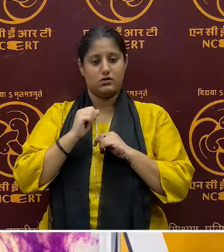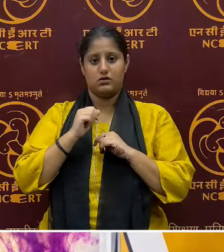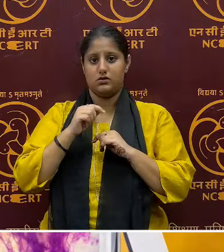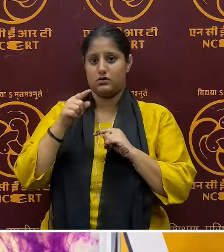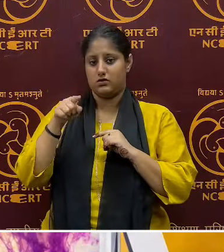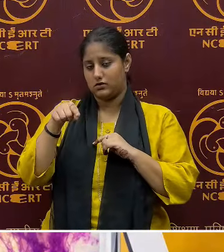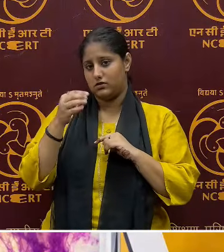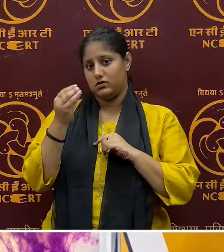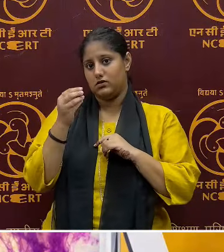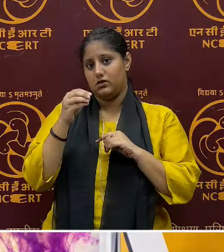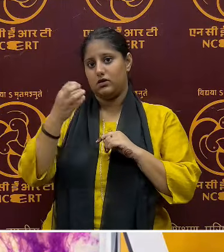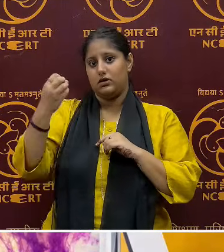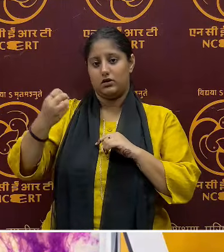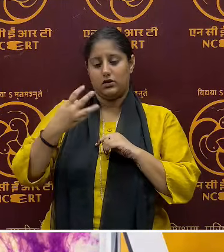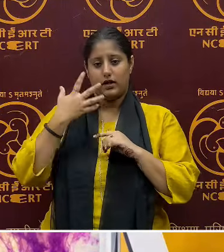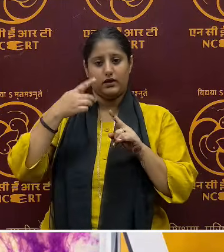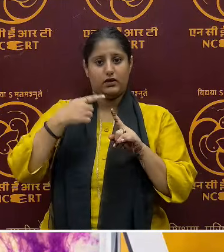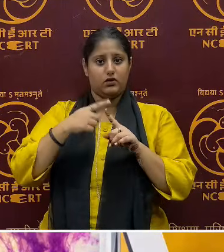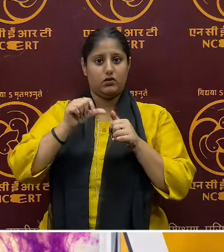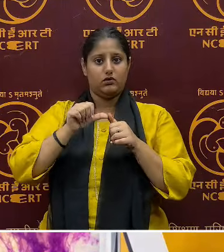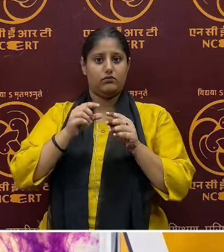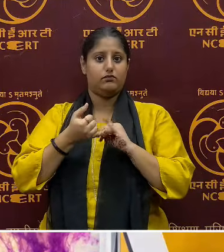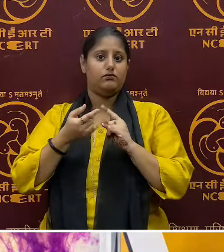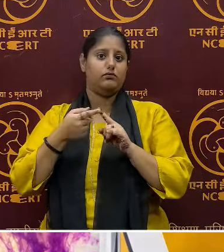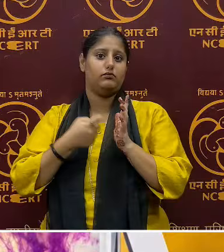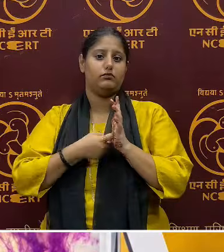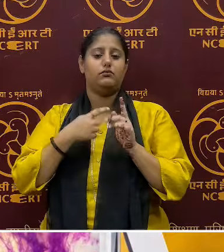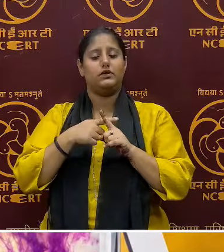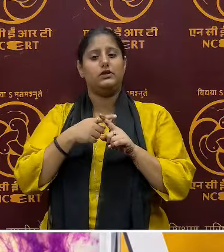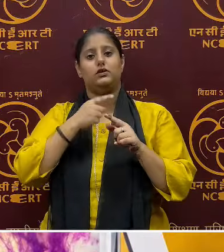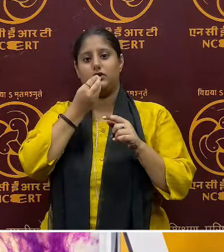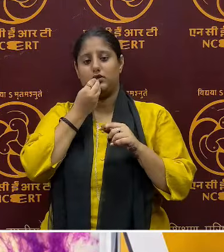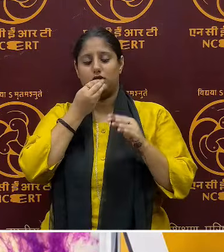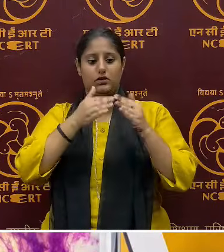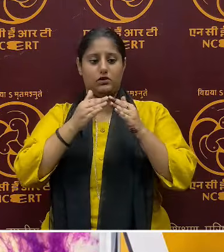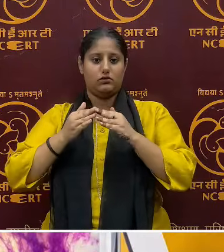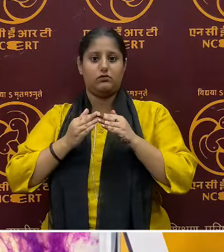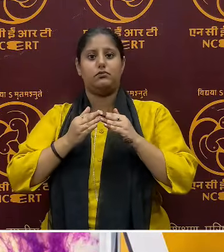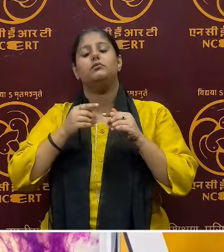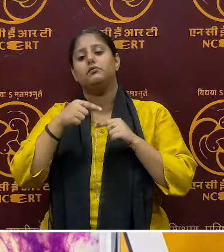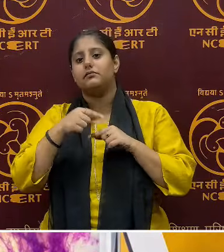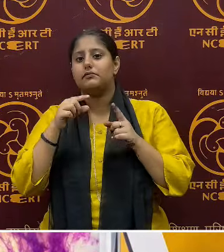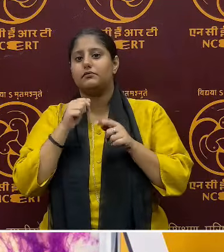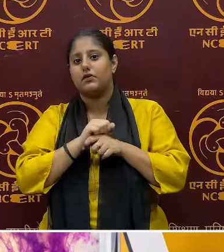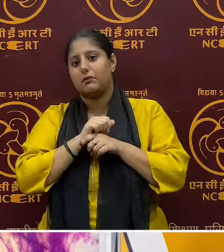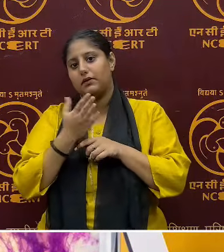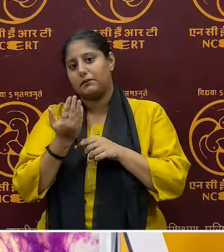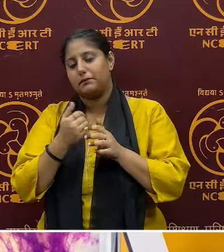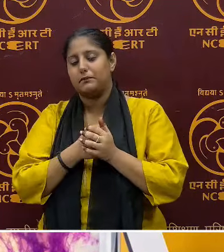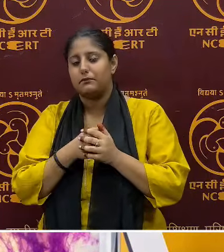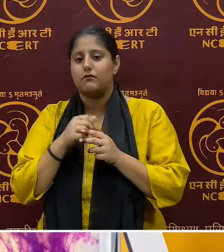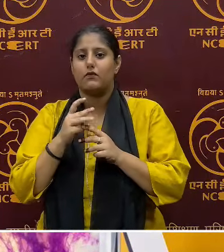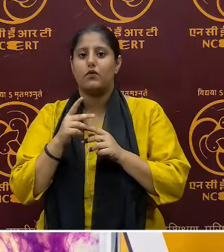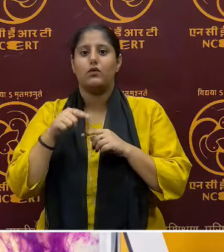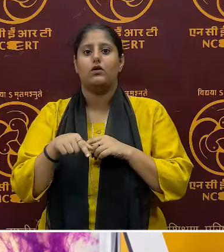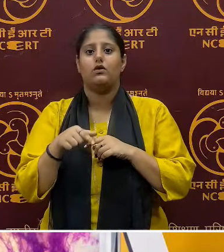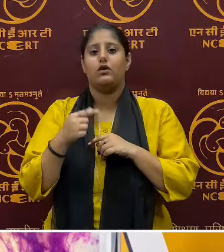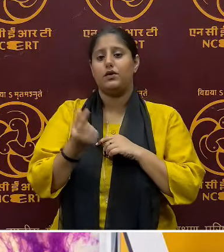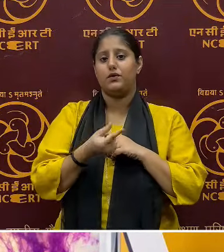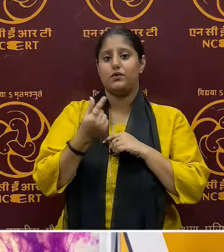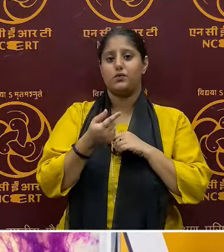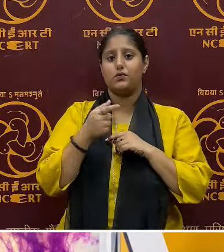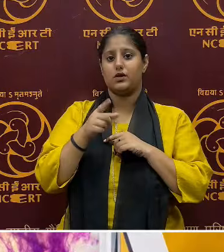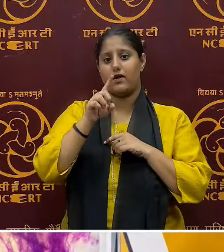pharmaceuticals, lighting and lasers and domestic products also. While the word non-metallic has been used since at